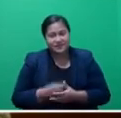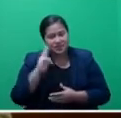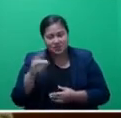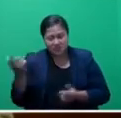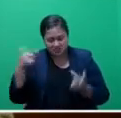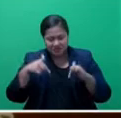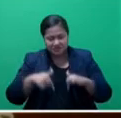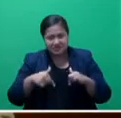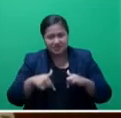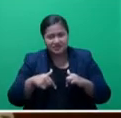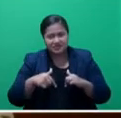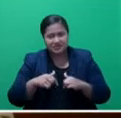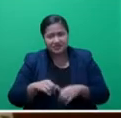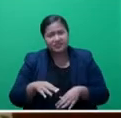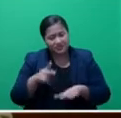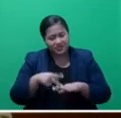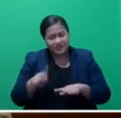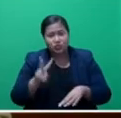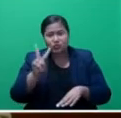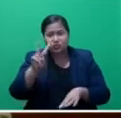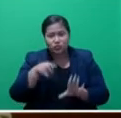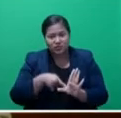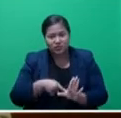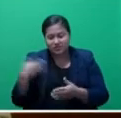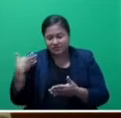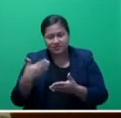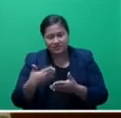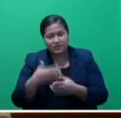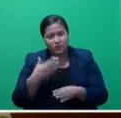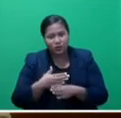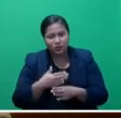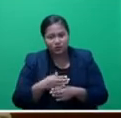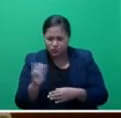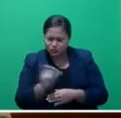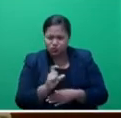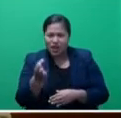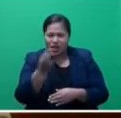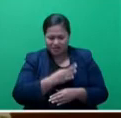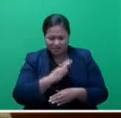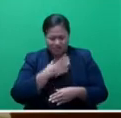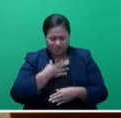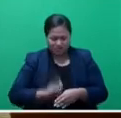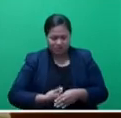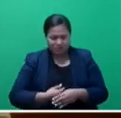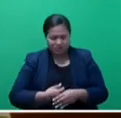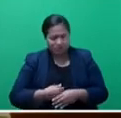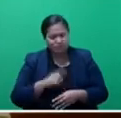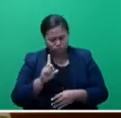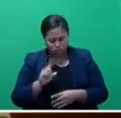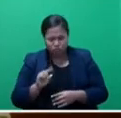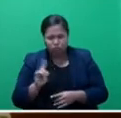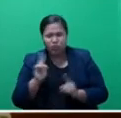years now, and let us honestly ask ourselves whether we are doing what we ought to do or